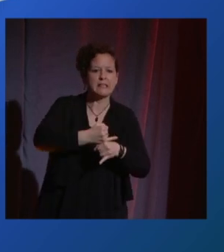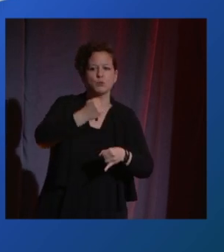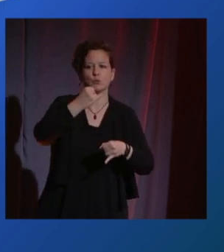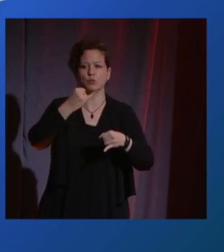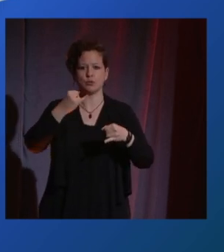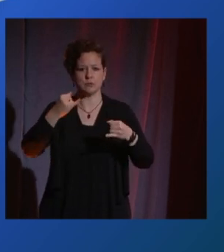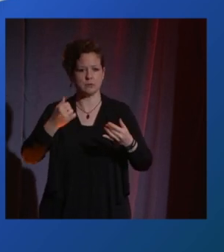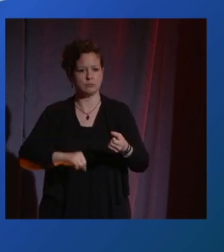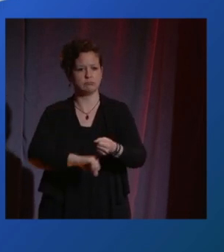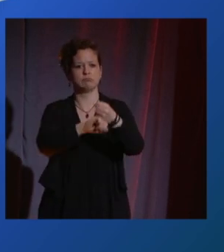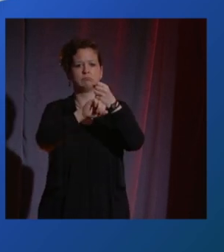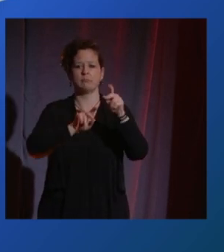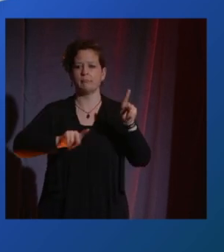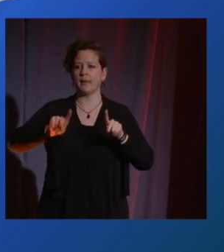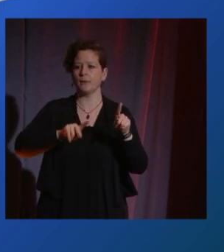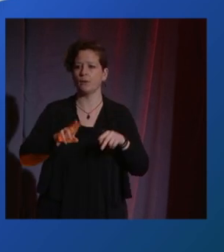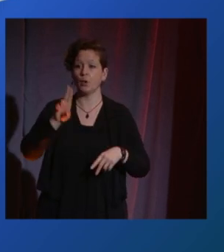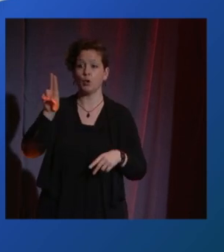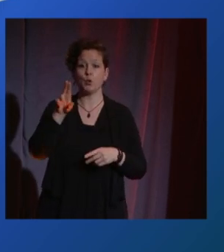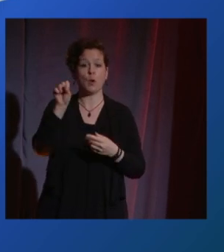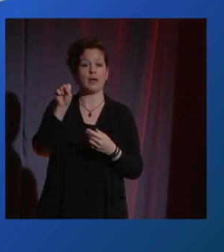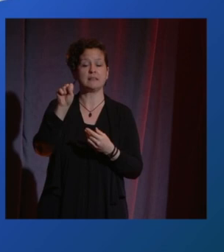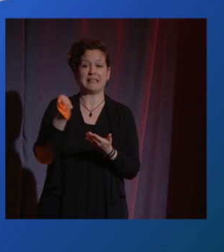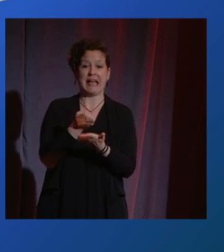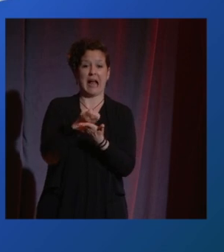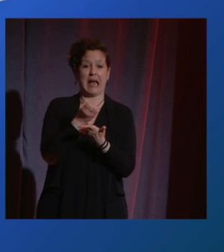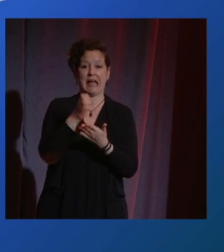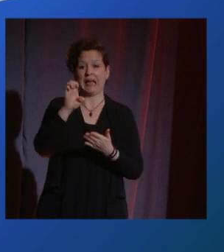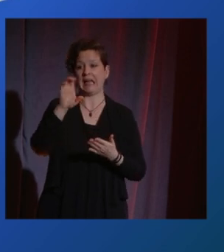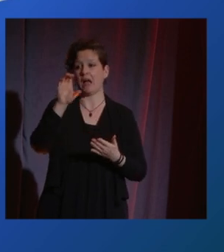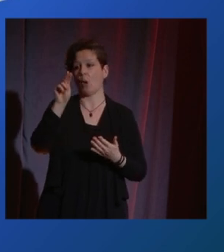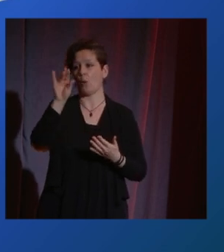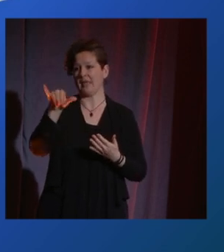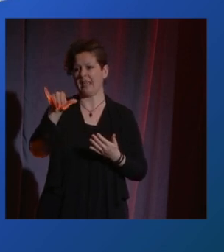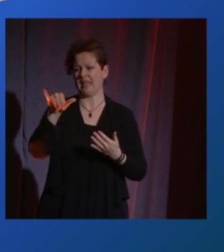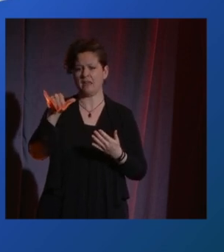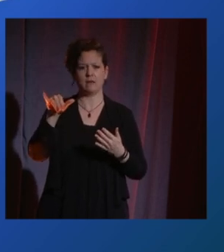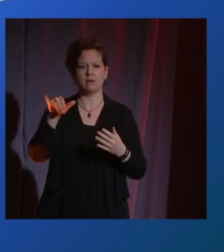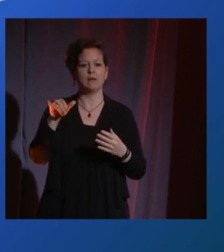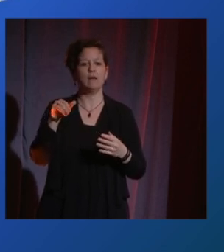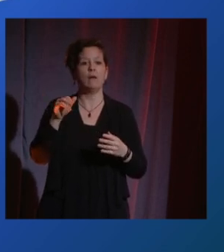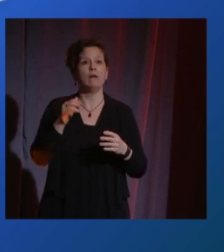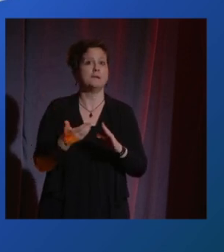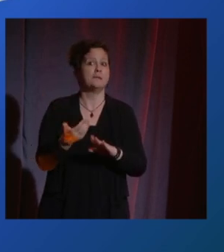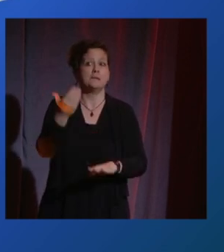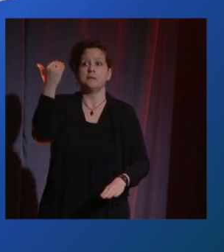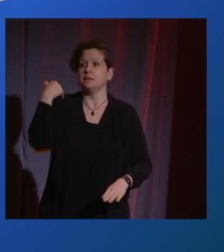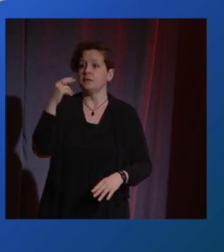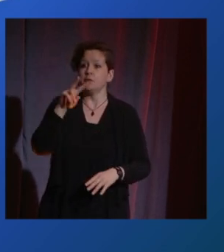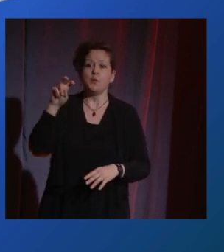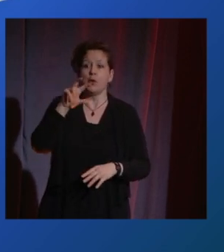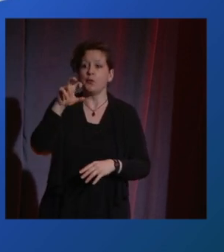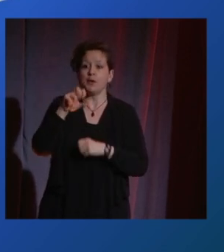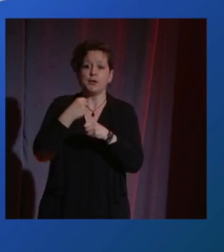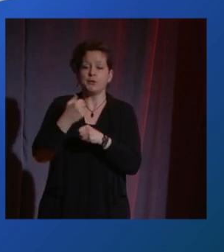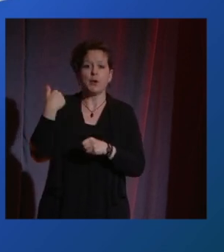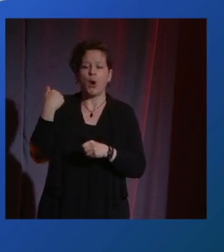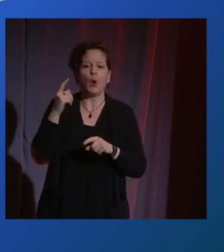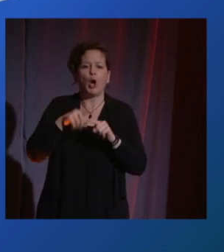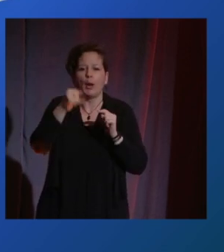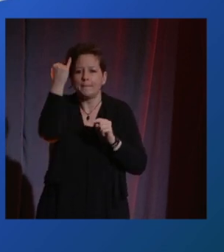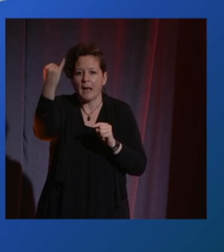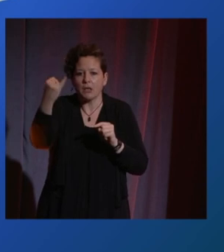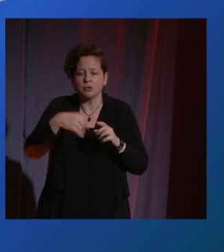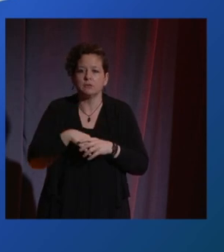US economies that were unheard of 100 years ago or 200 years ago and this has I just say made us